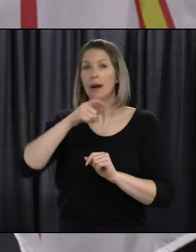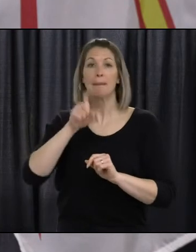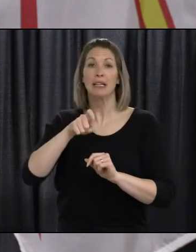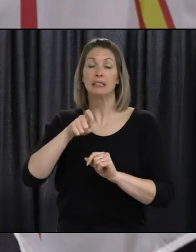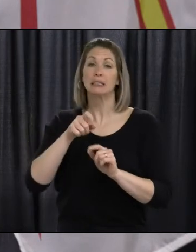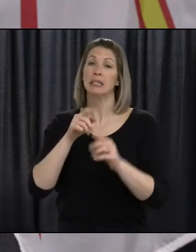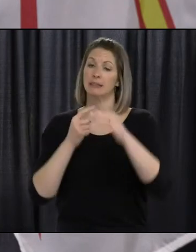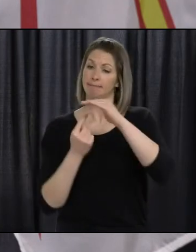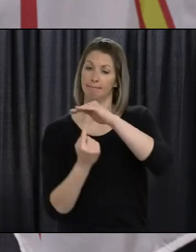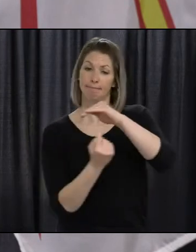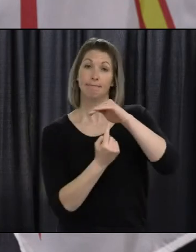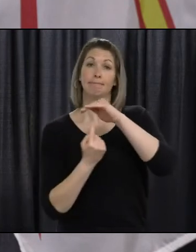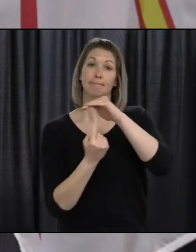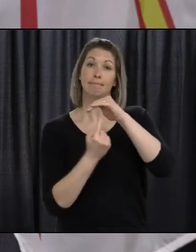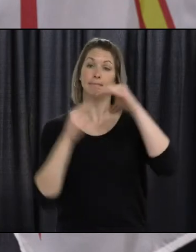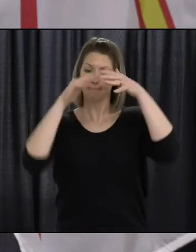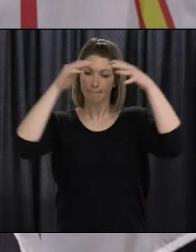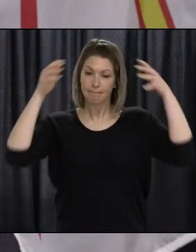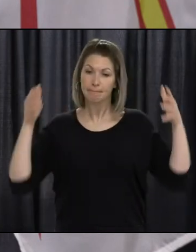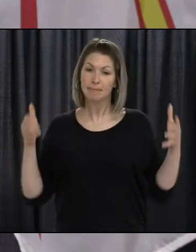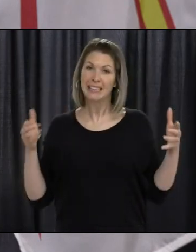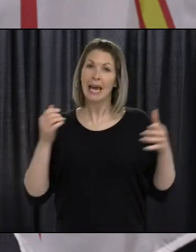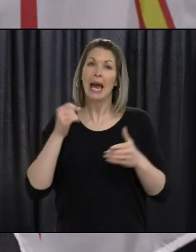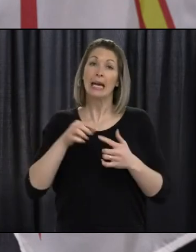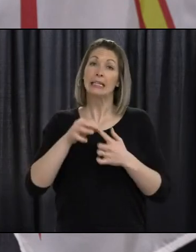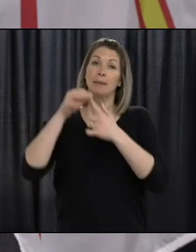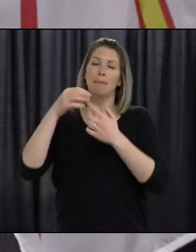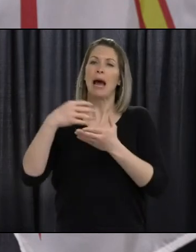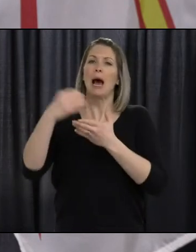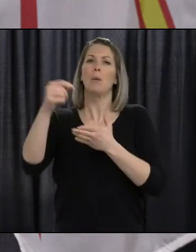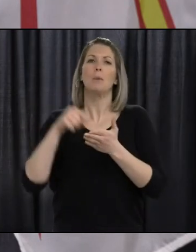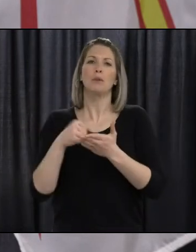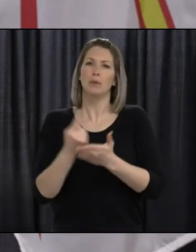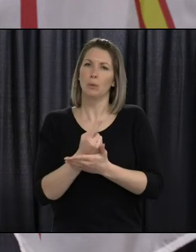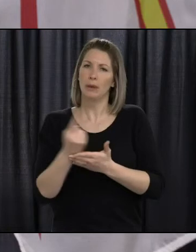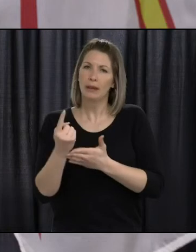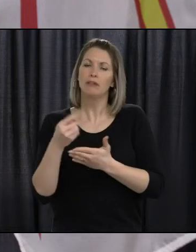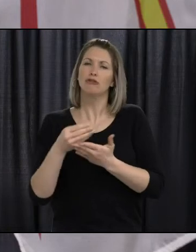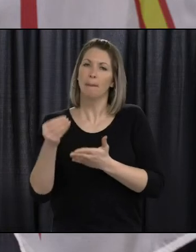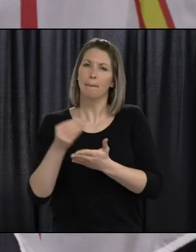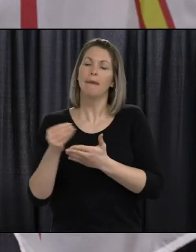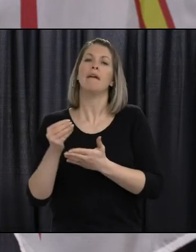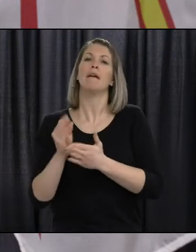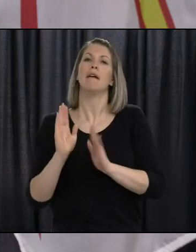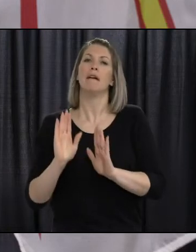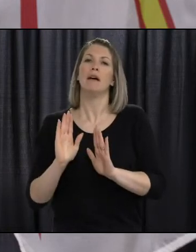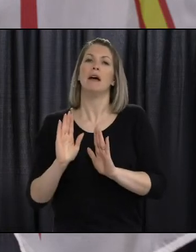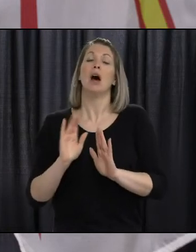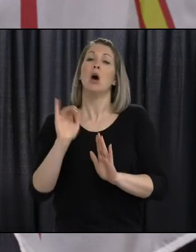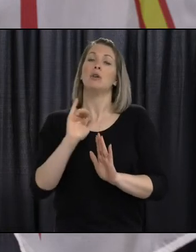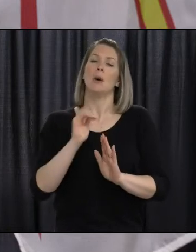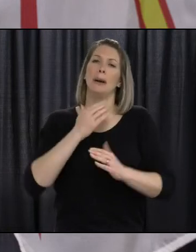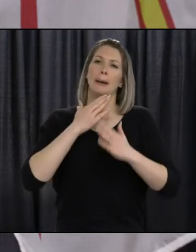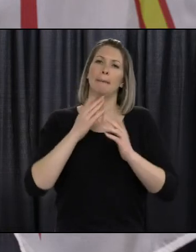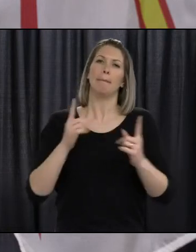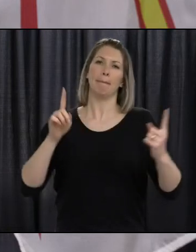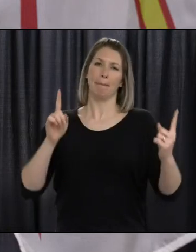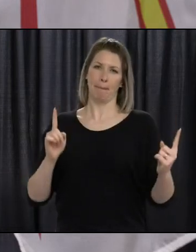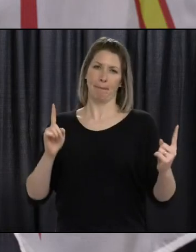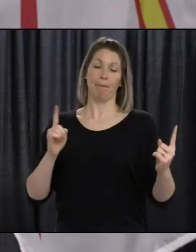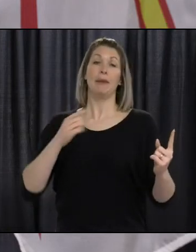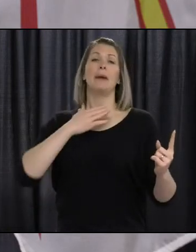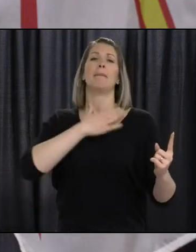bubble except for essentials, and maintain safe physical distance at all times. Please, and I cannot stress this